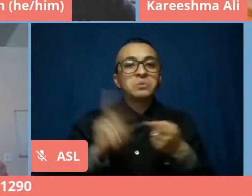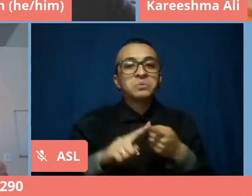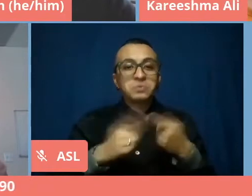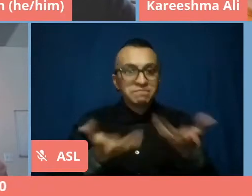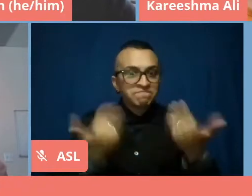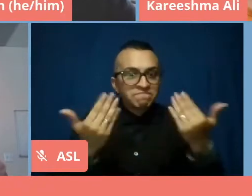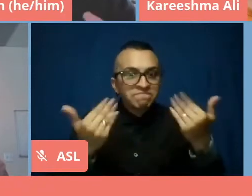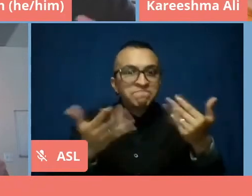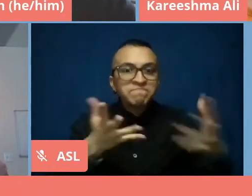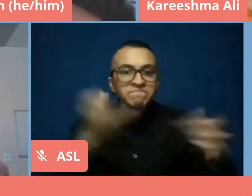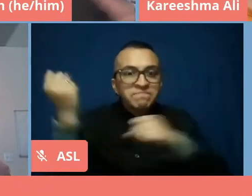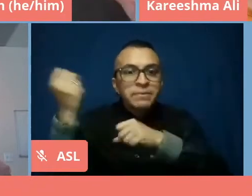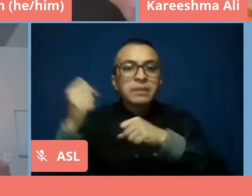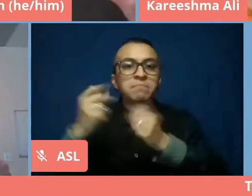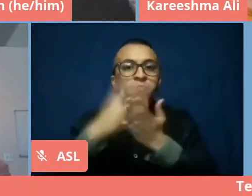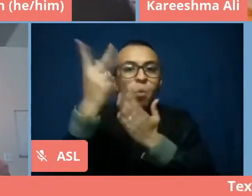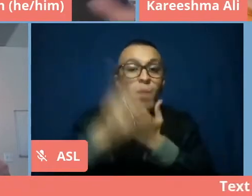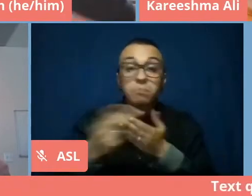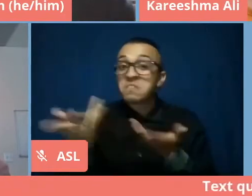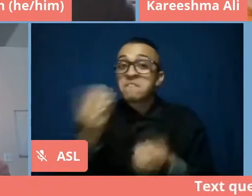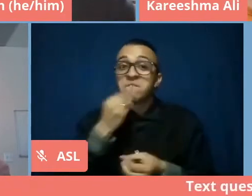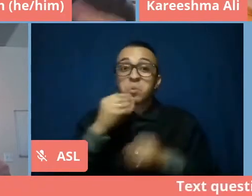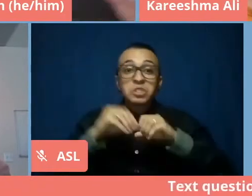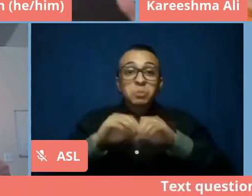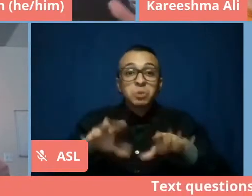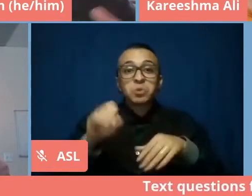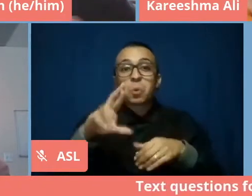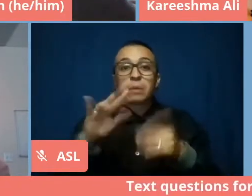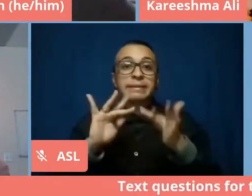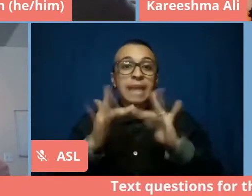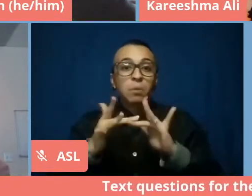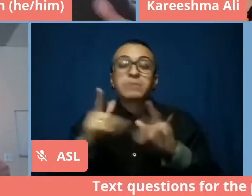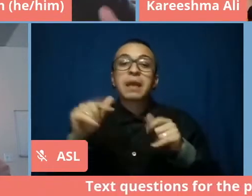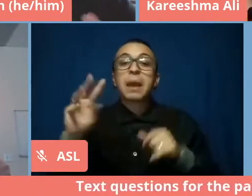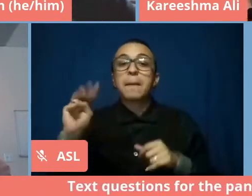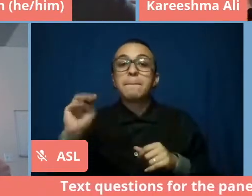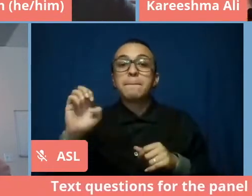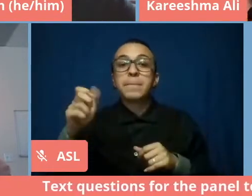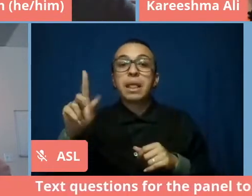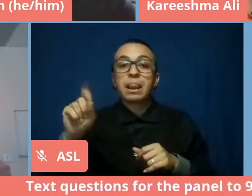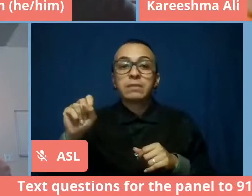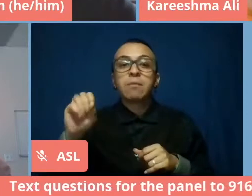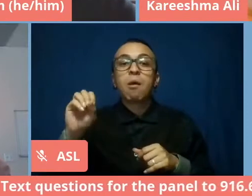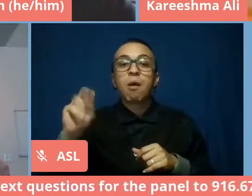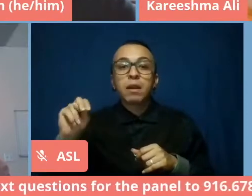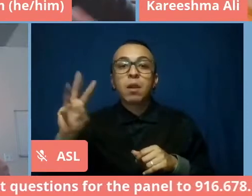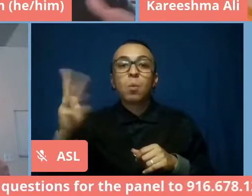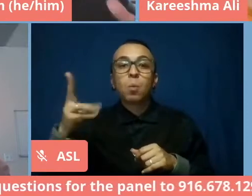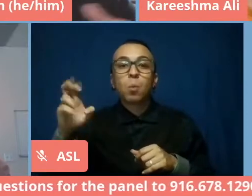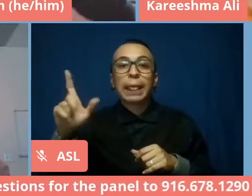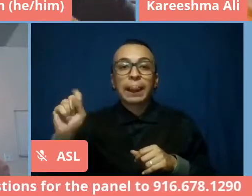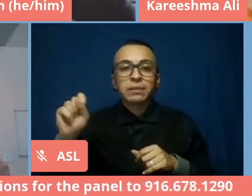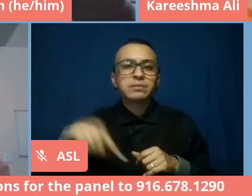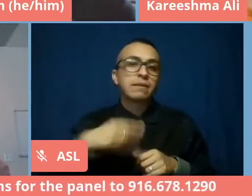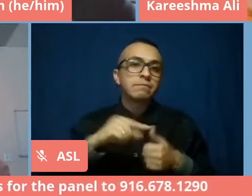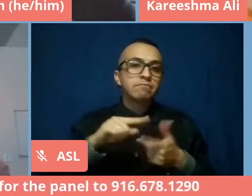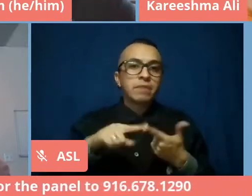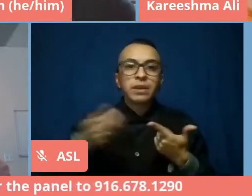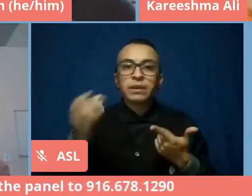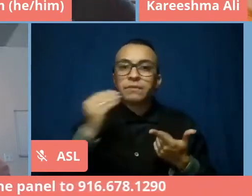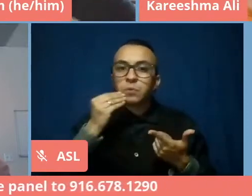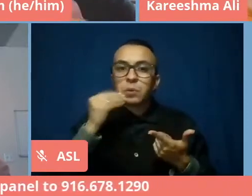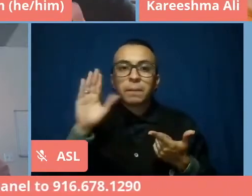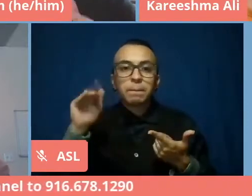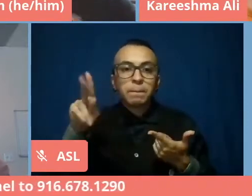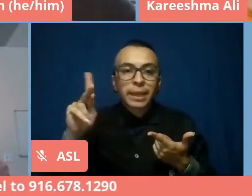food distribution and building networks upon Meals on Wheels and food banks, having multiple